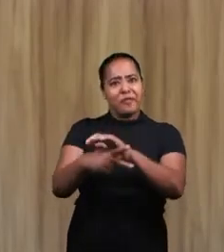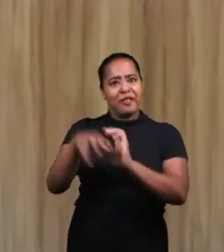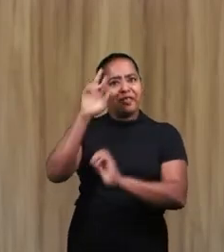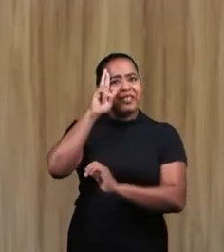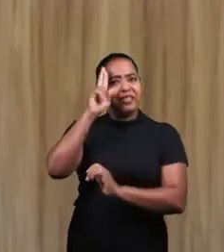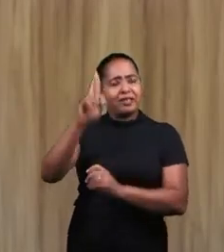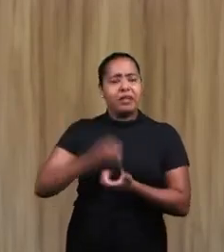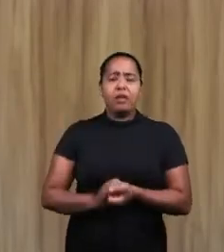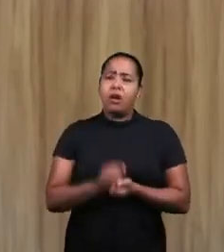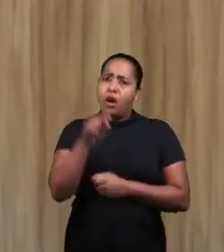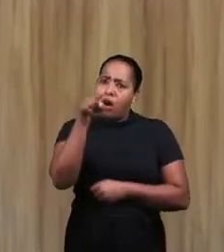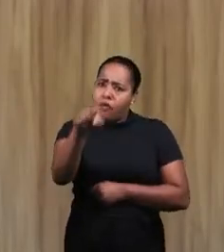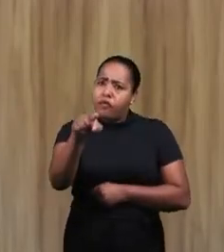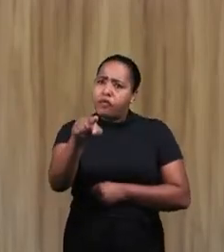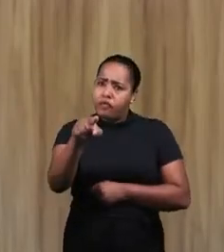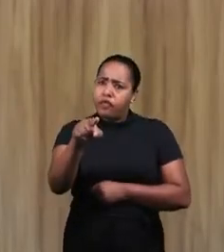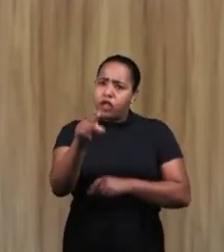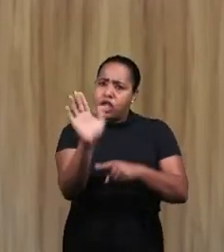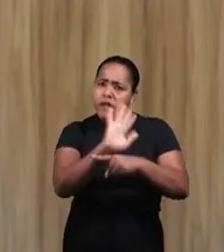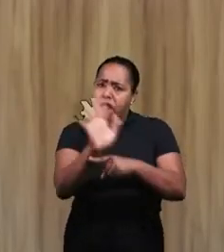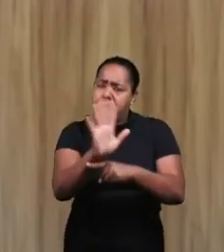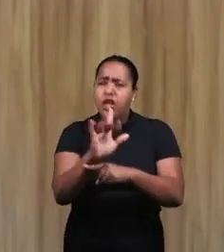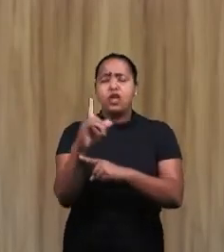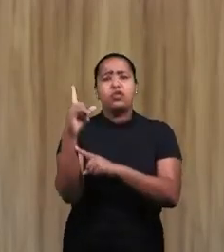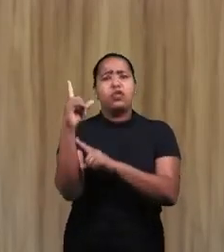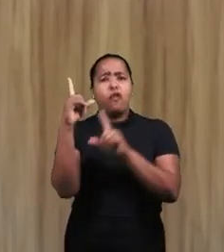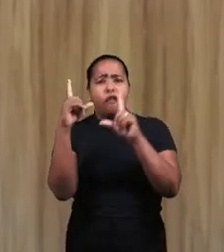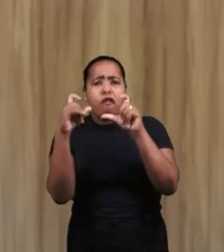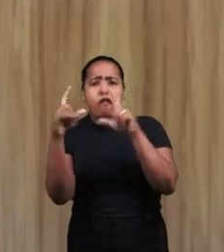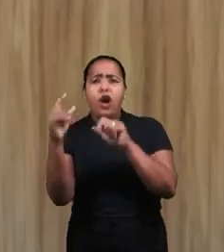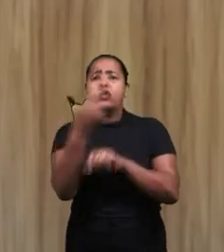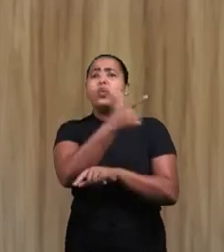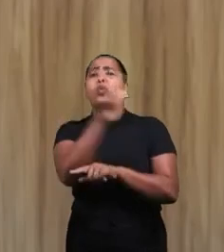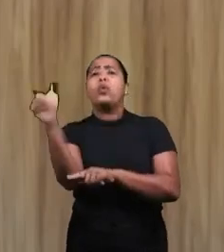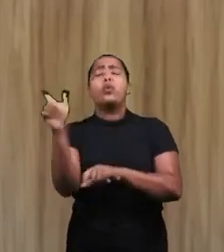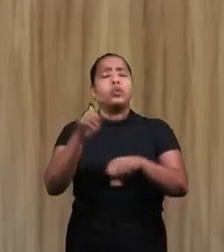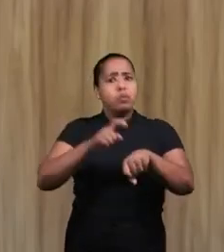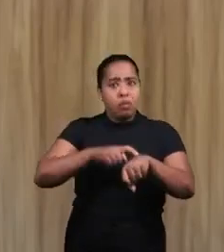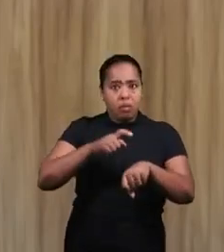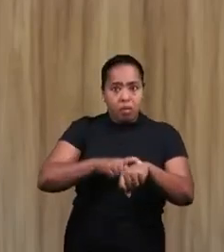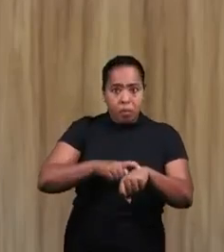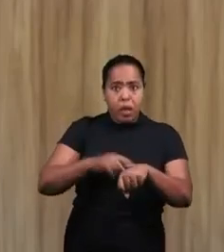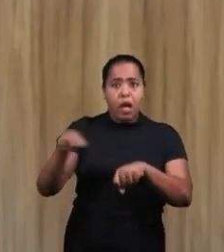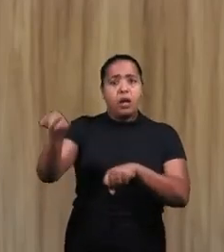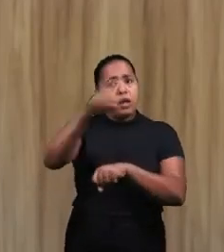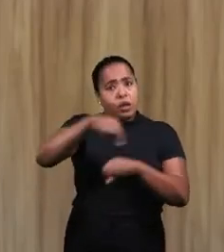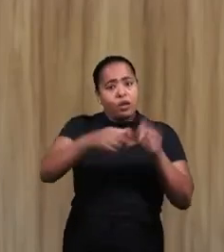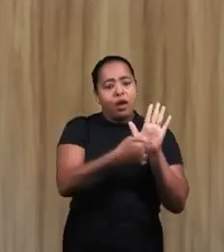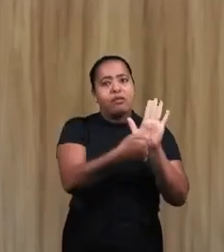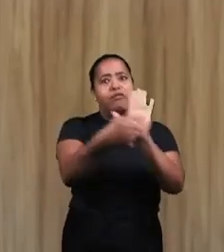your videos and pictures, and in another opportunity we'll be showing here in our program.